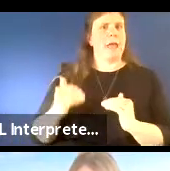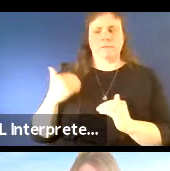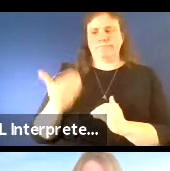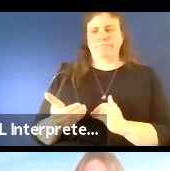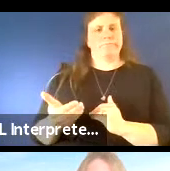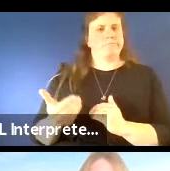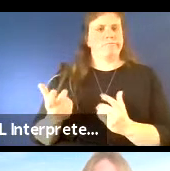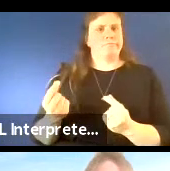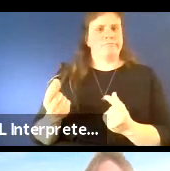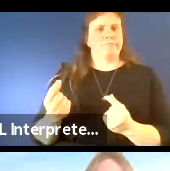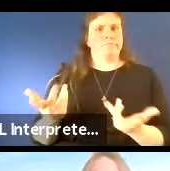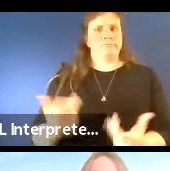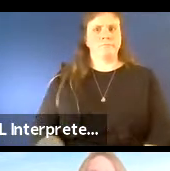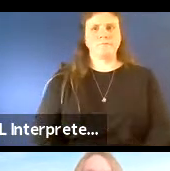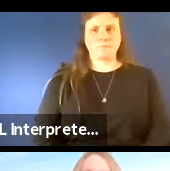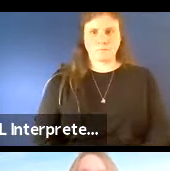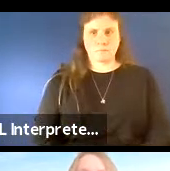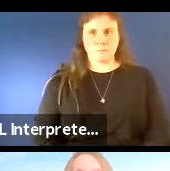might be.